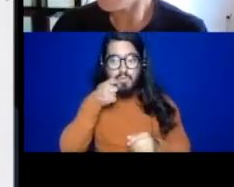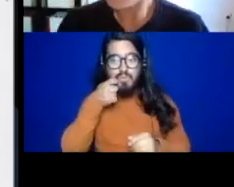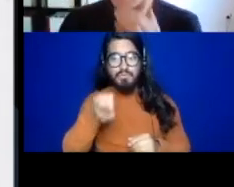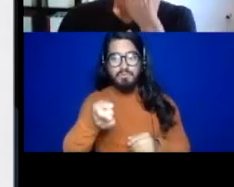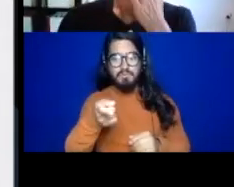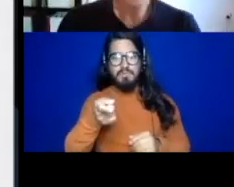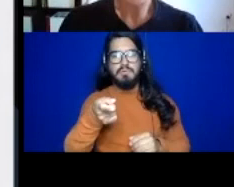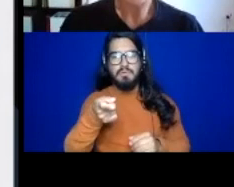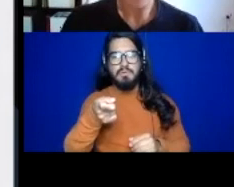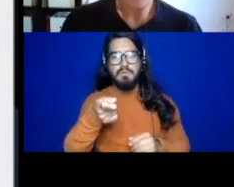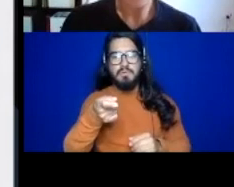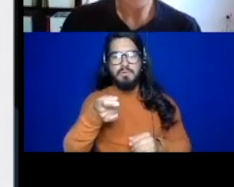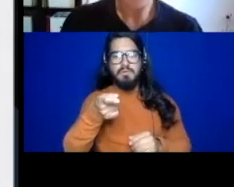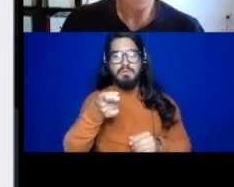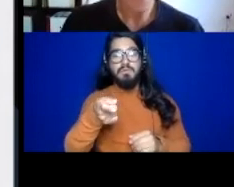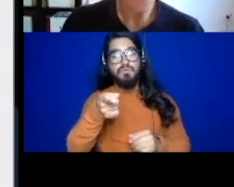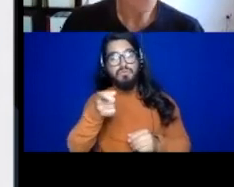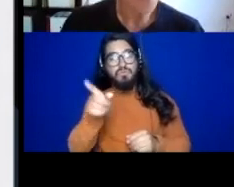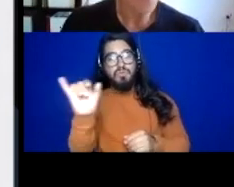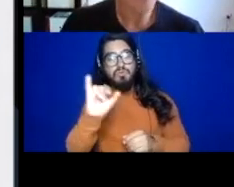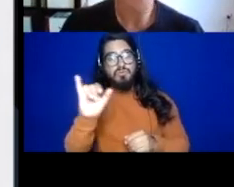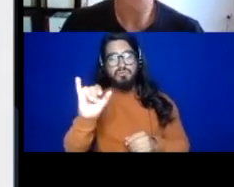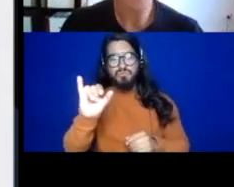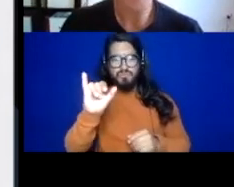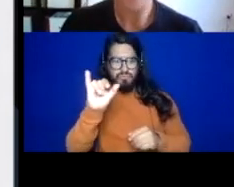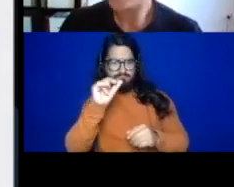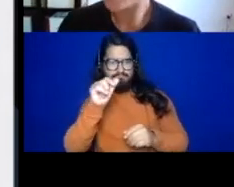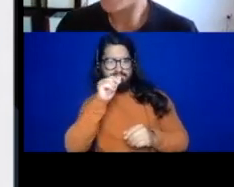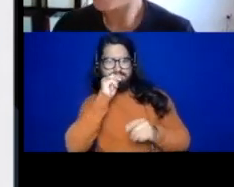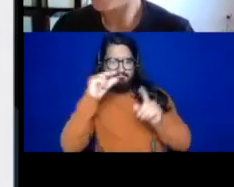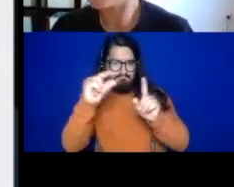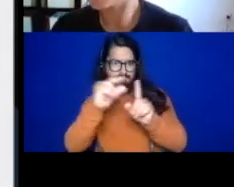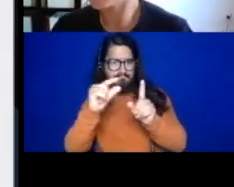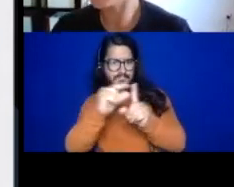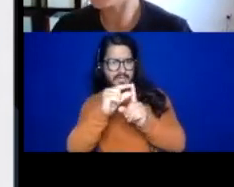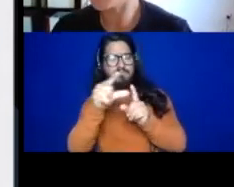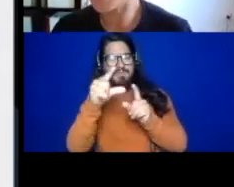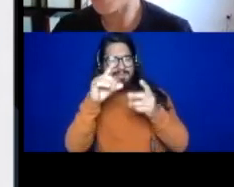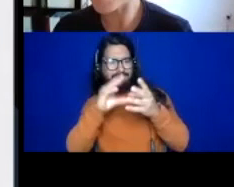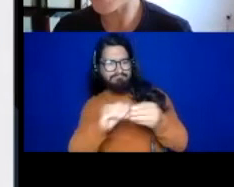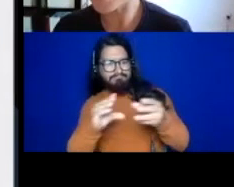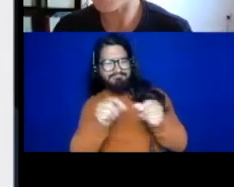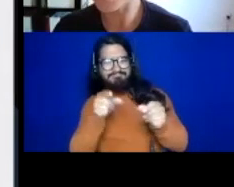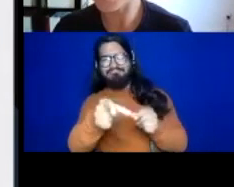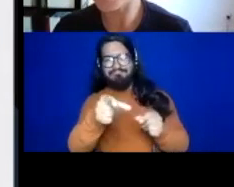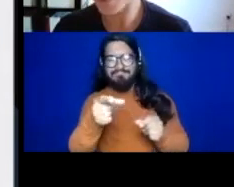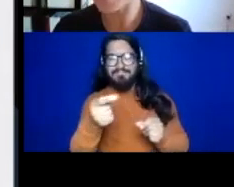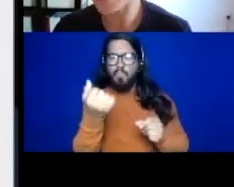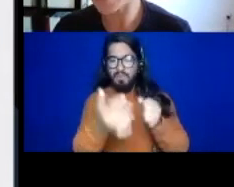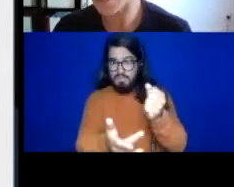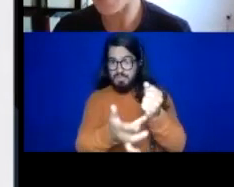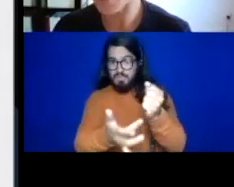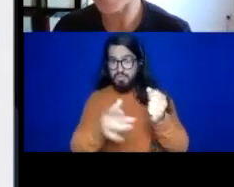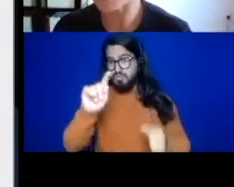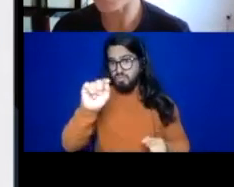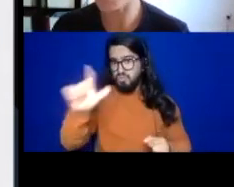So more on this. Passwords are easy to guess. Story. This is a tool to share with your folks as well.